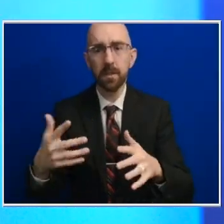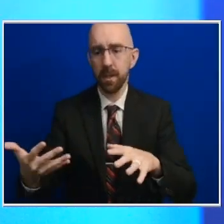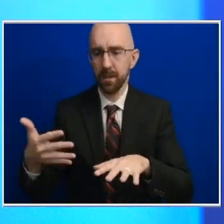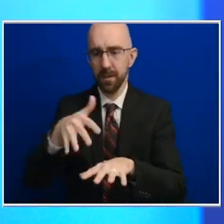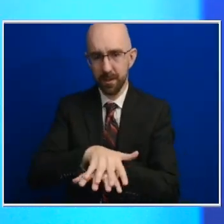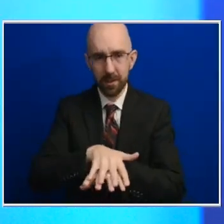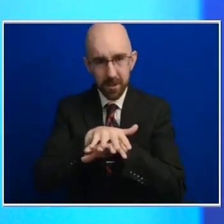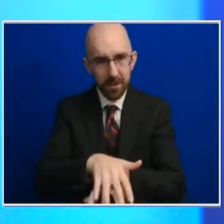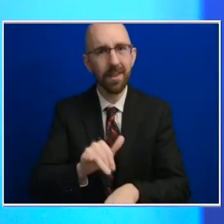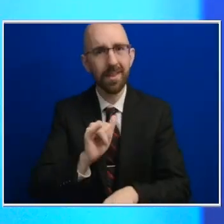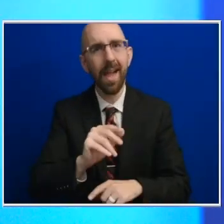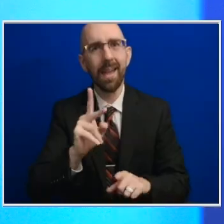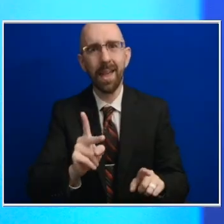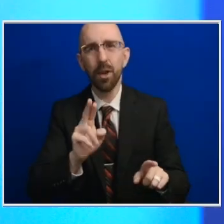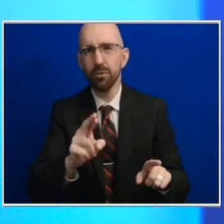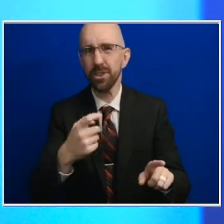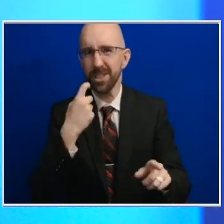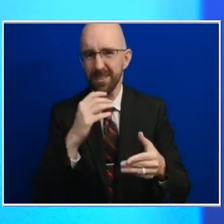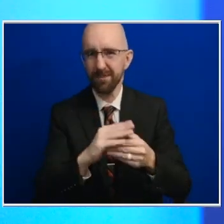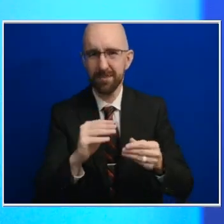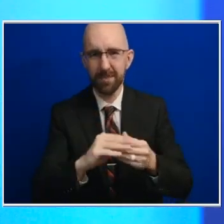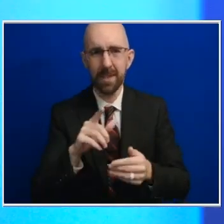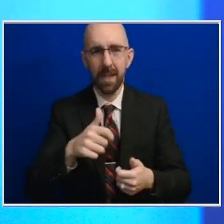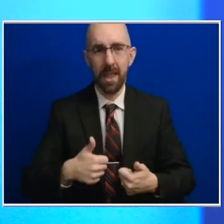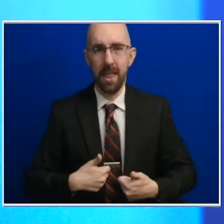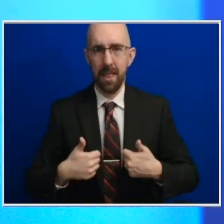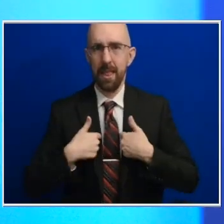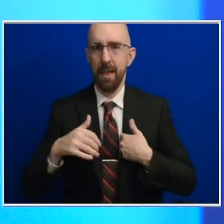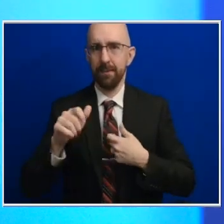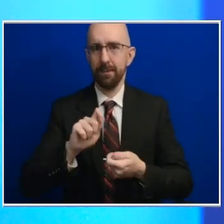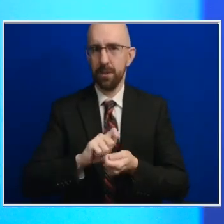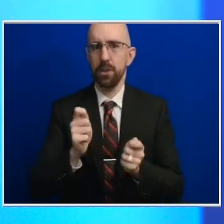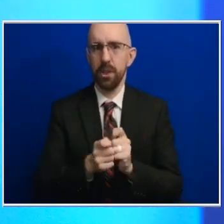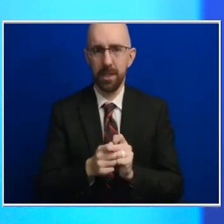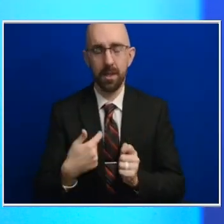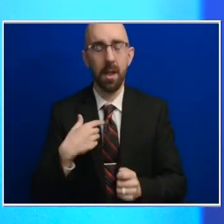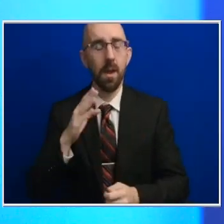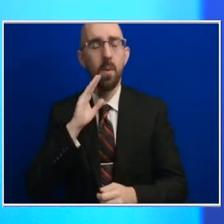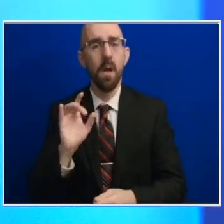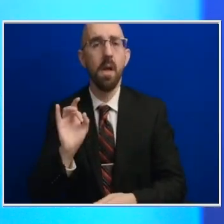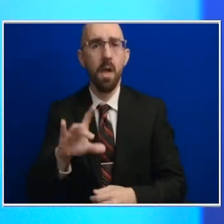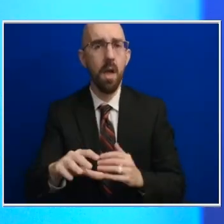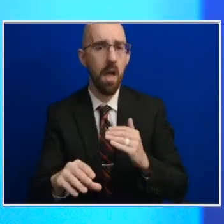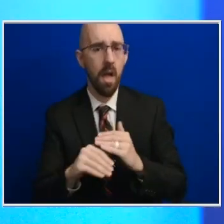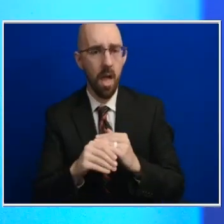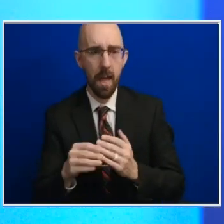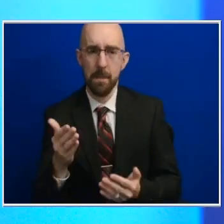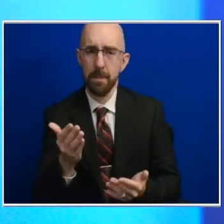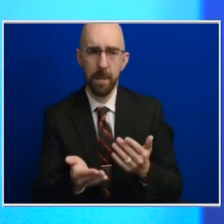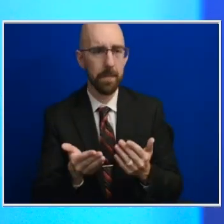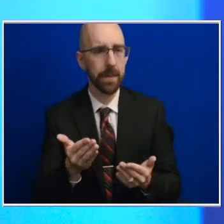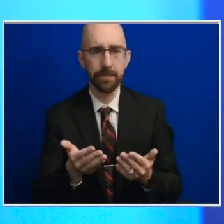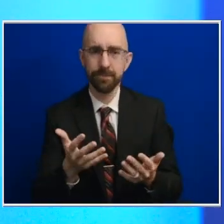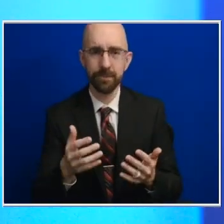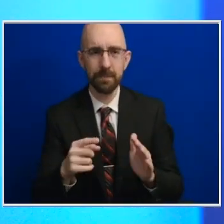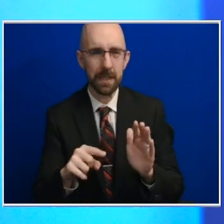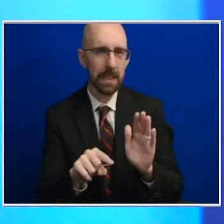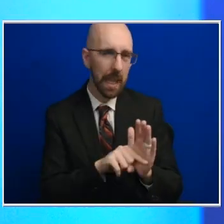said, in overall lifestyle changes. Now, I'm going to add maybe a somewhat of a negative note